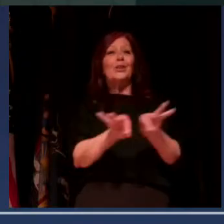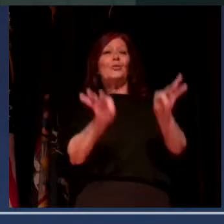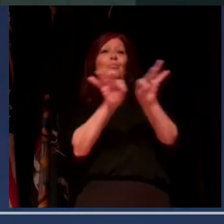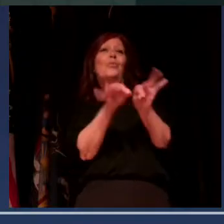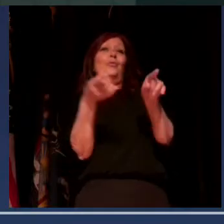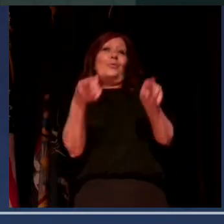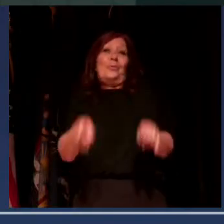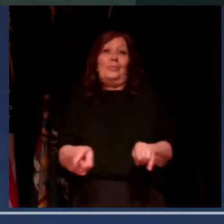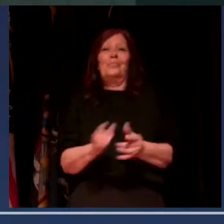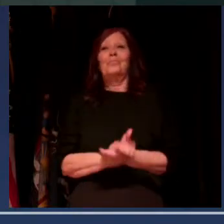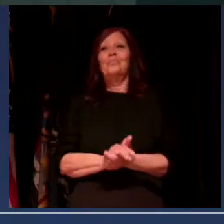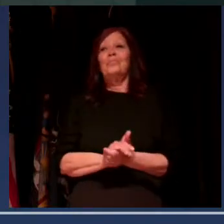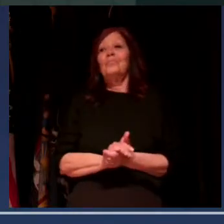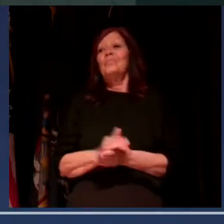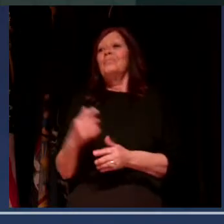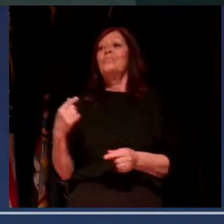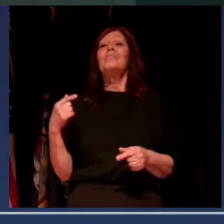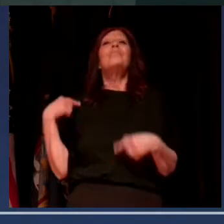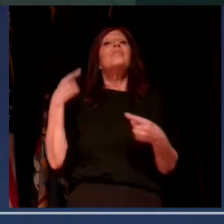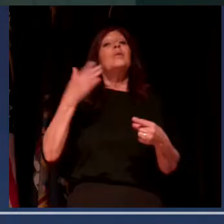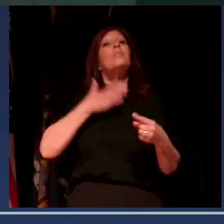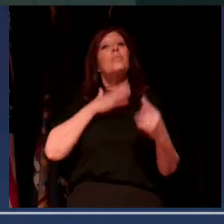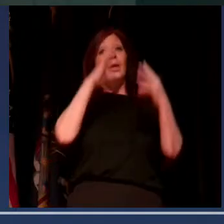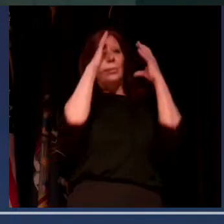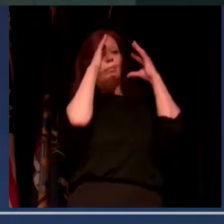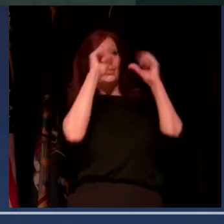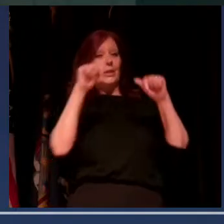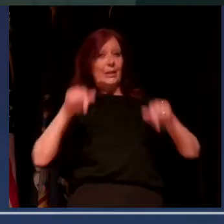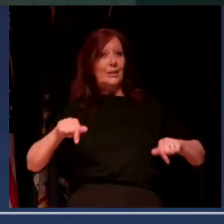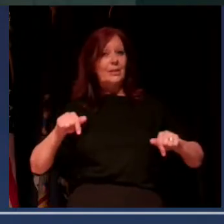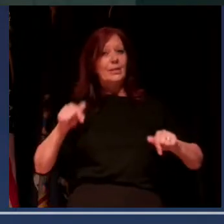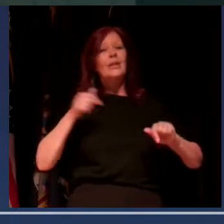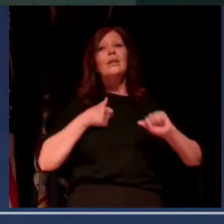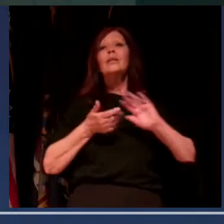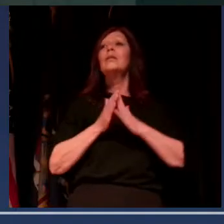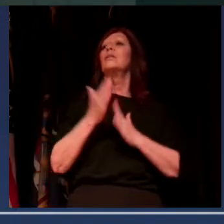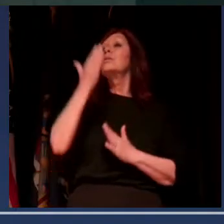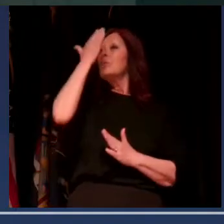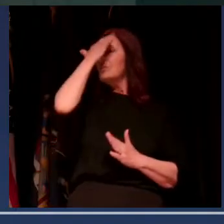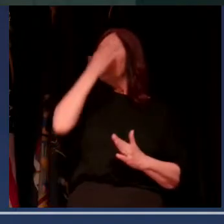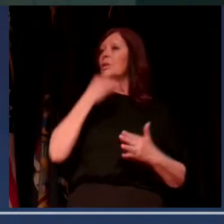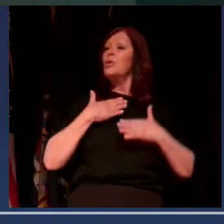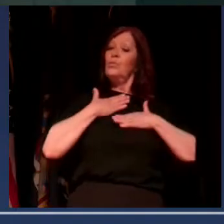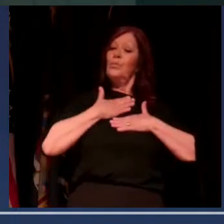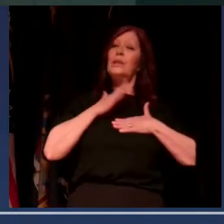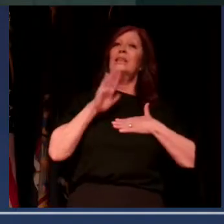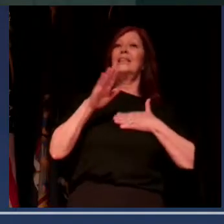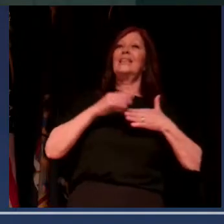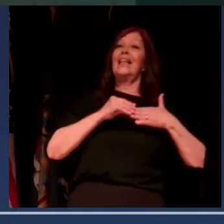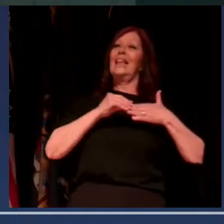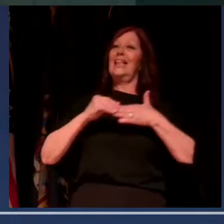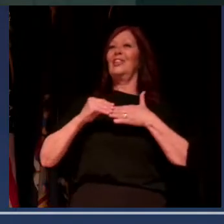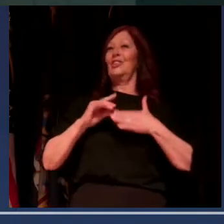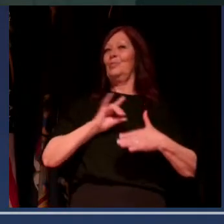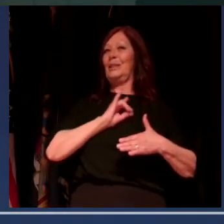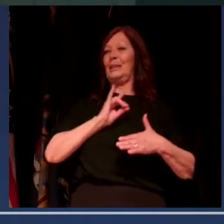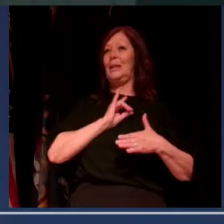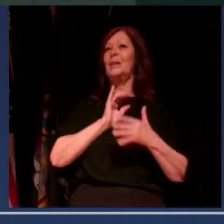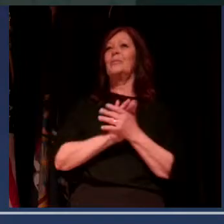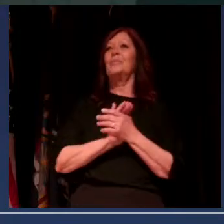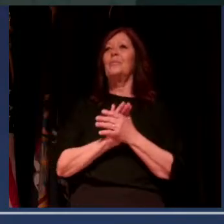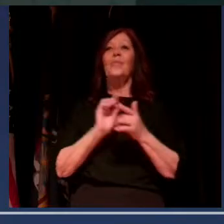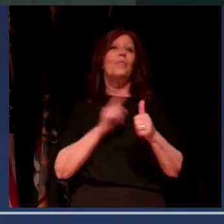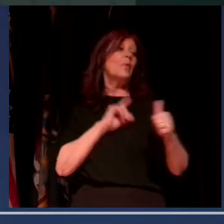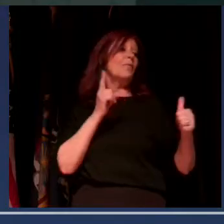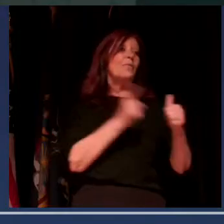occasion. Over the course of my presidency, I have come to know and appreciate his leadership style. From our first